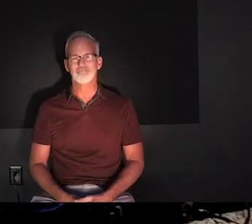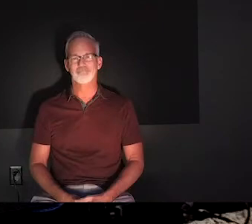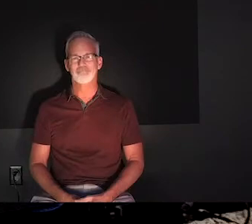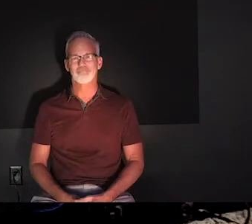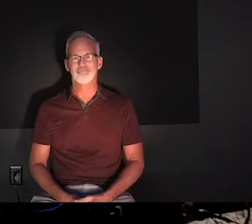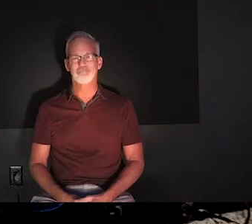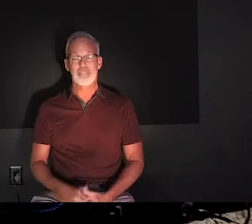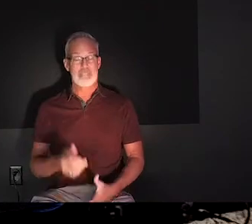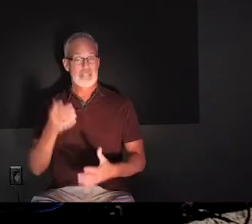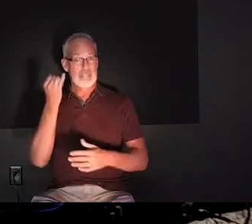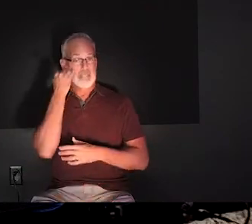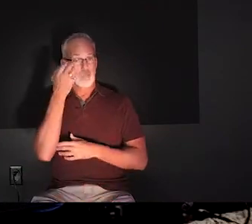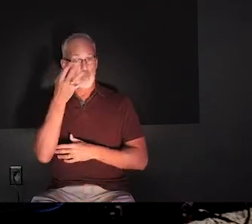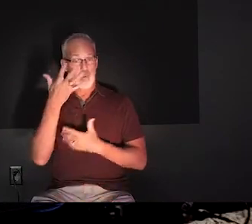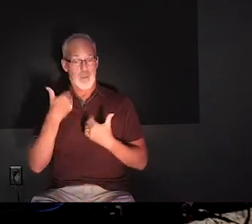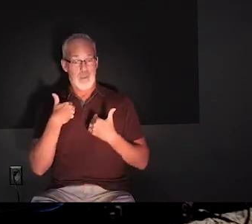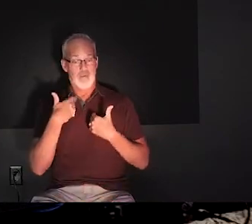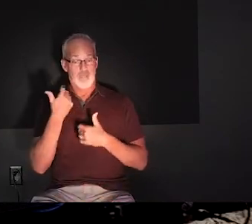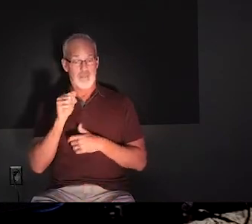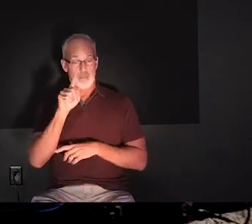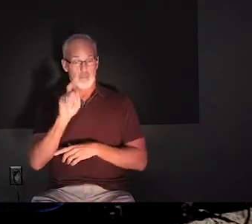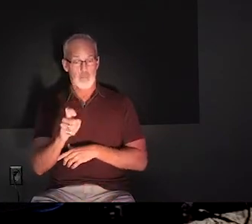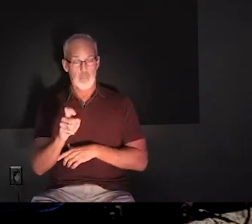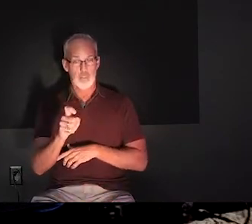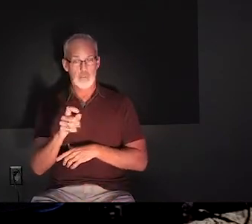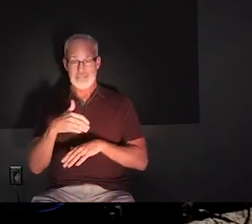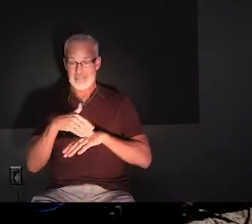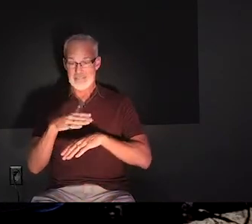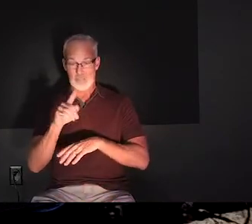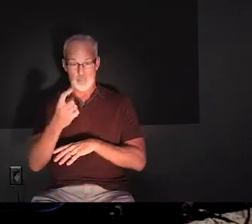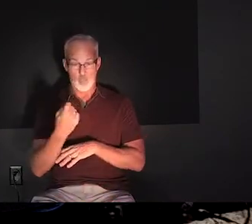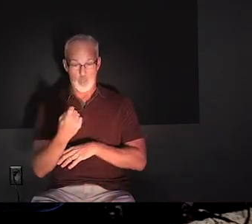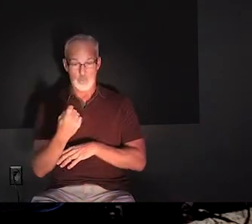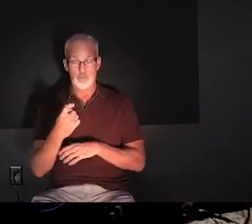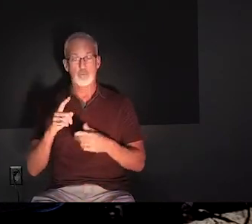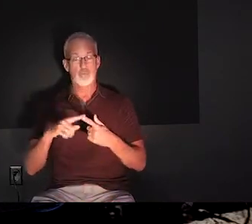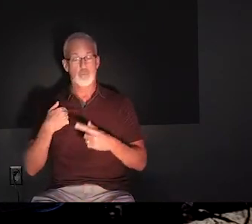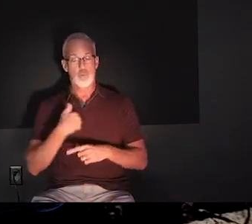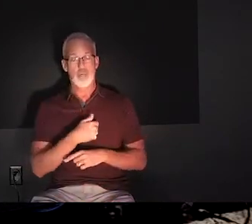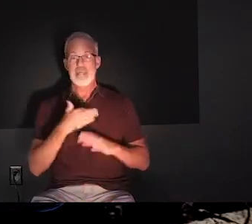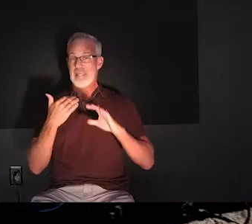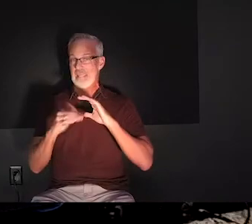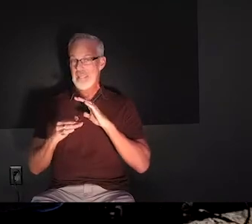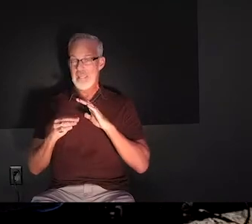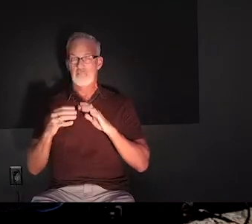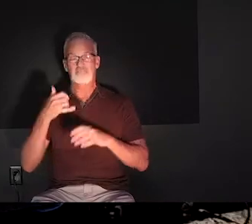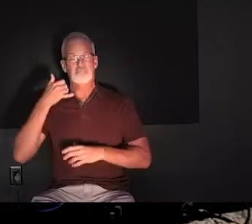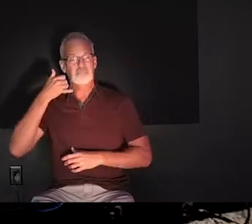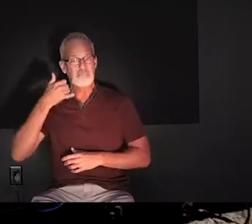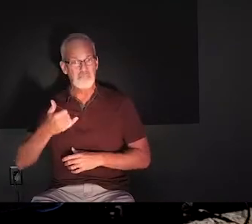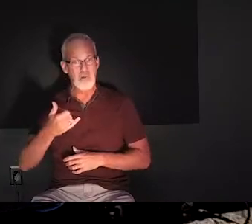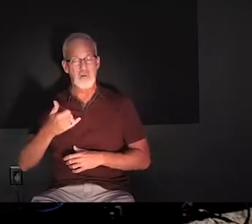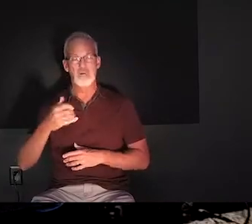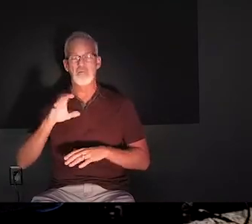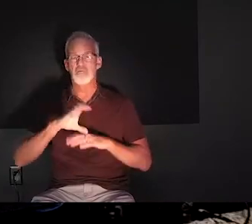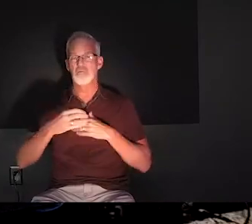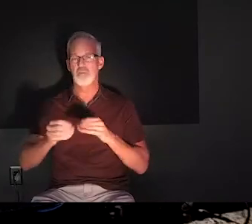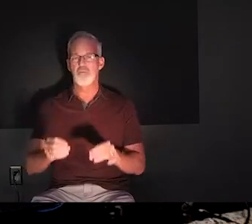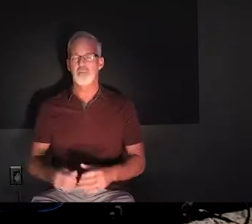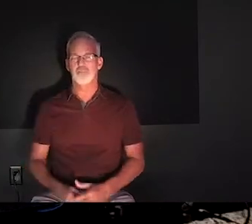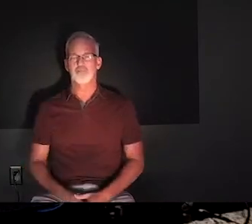As you have any questions, please don't hesitate to send these to us by email or contact us by phone at the church